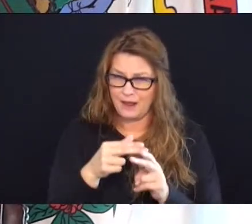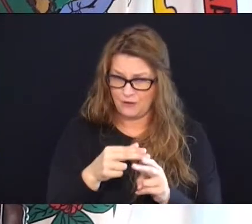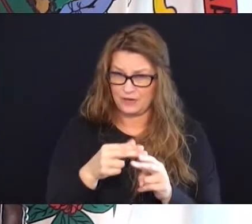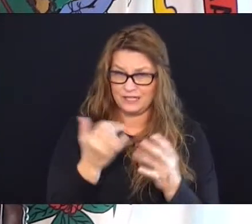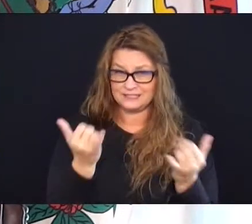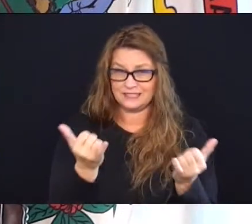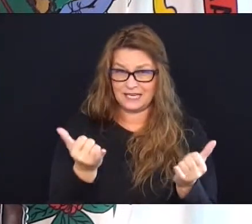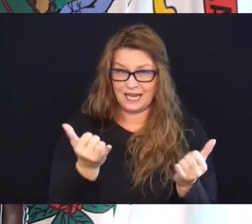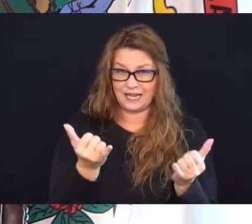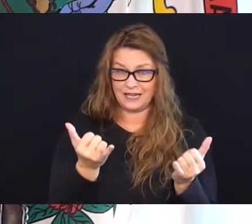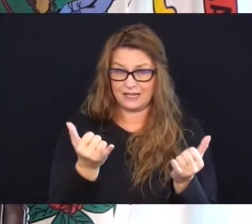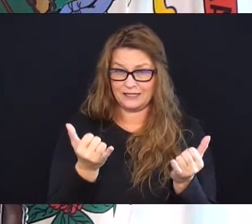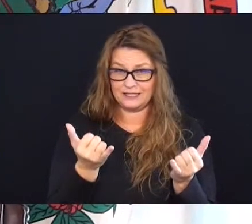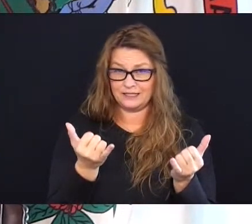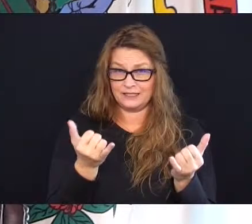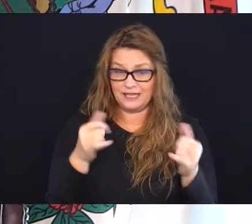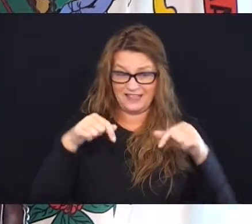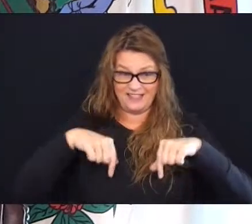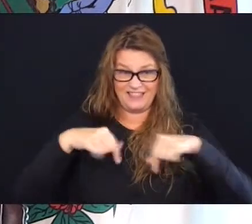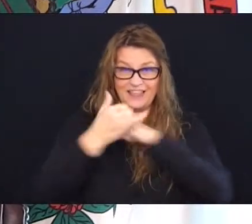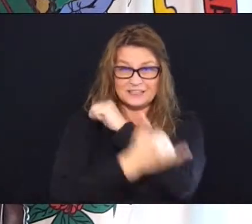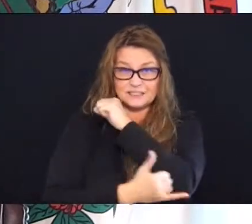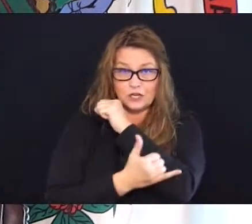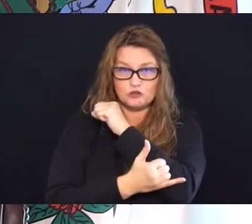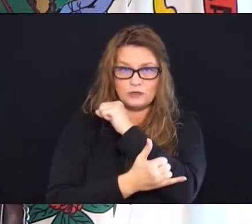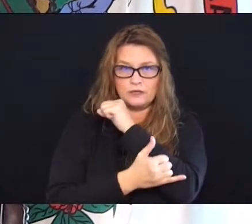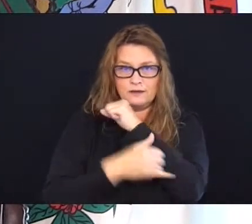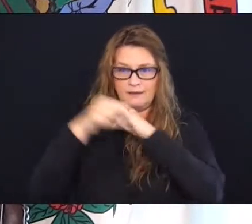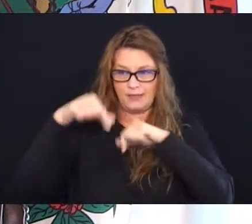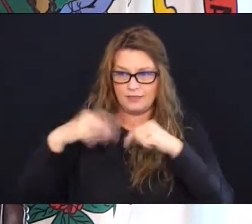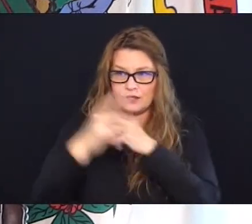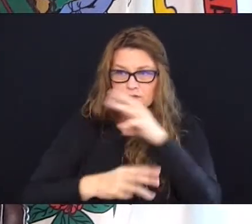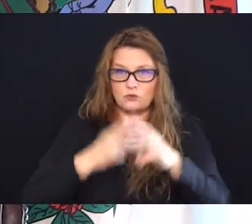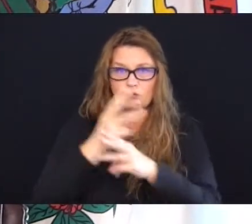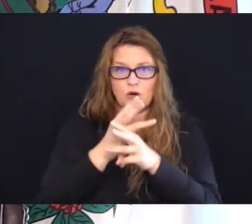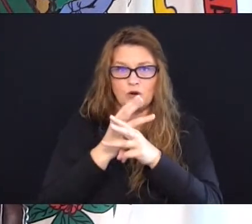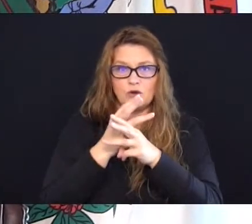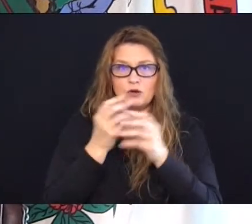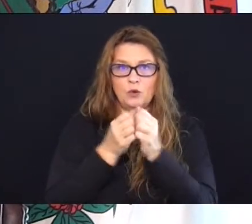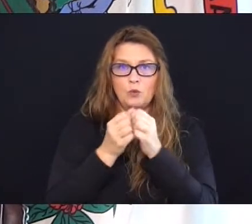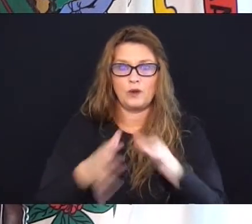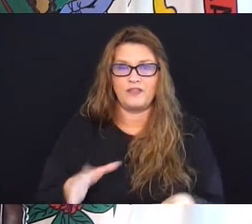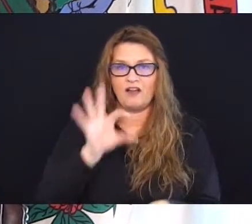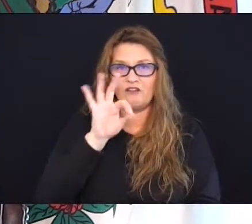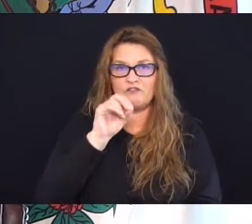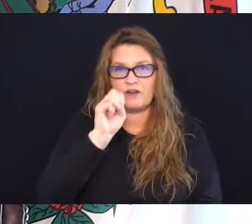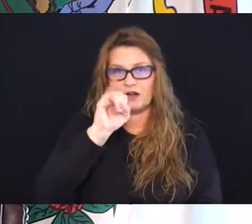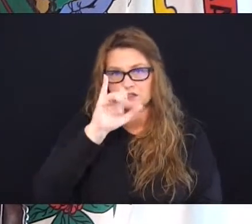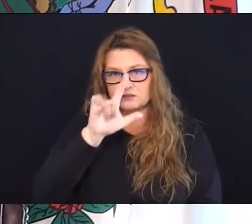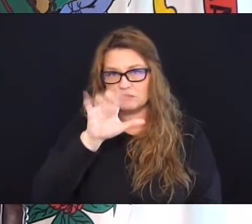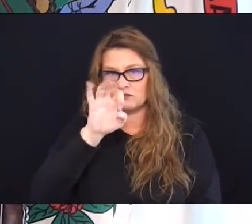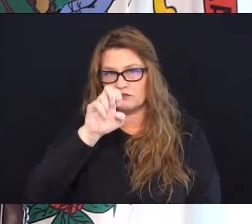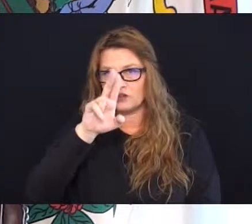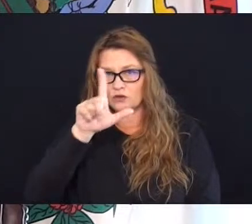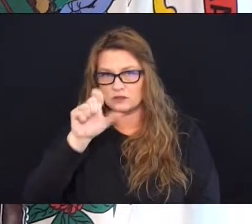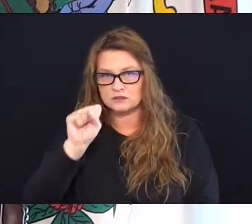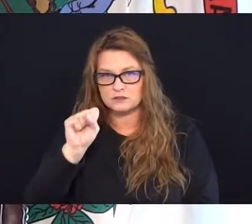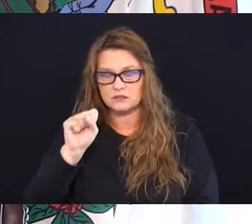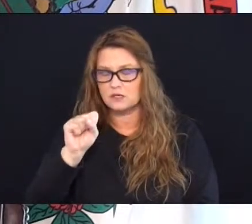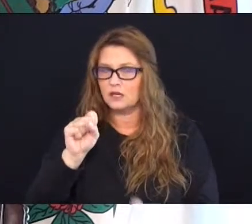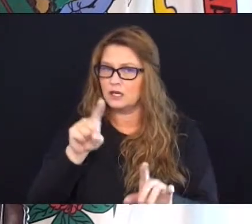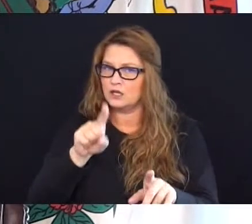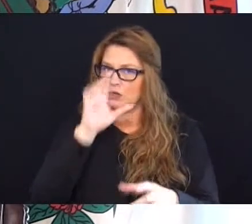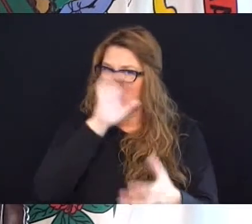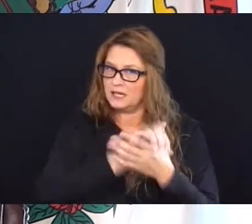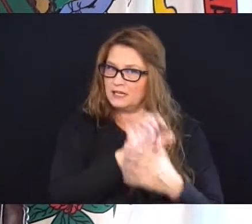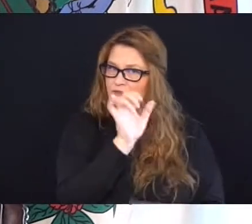we can do in this country or this world without fossil fuels. And if we believe that, we're going